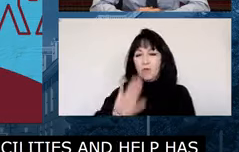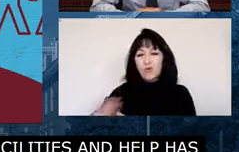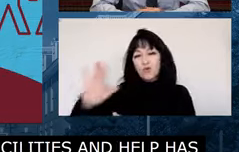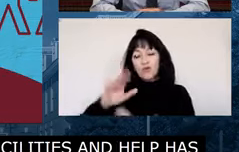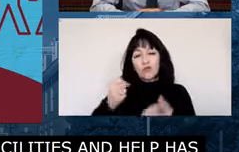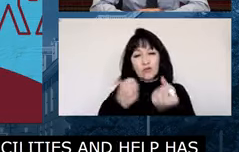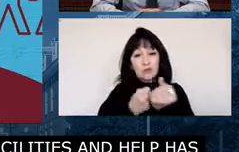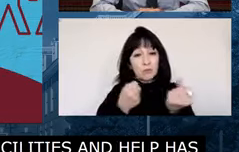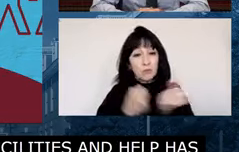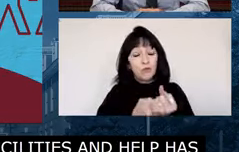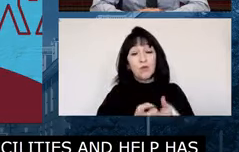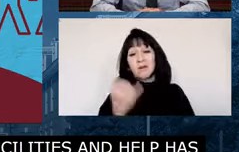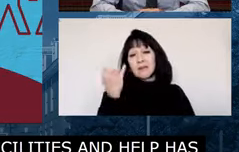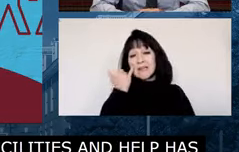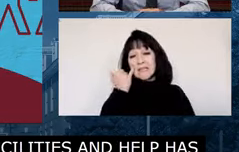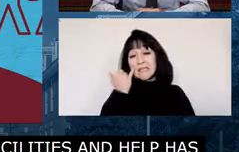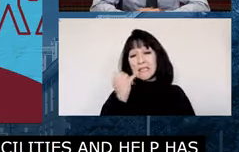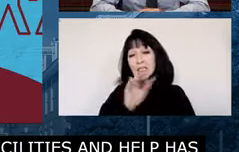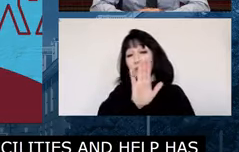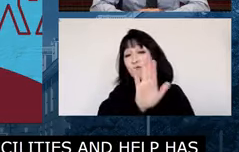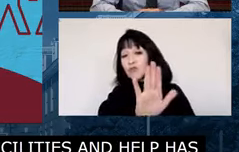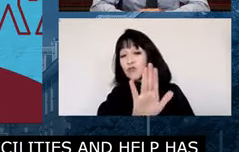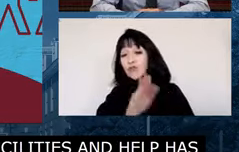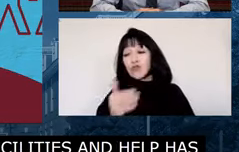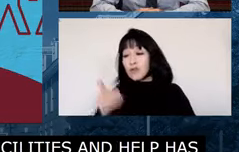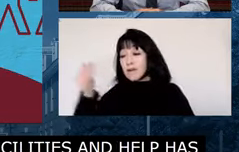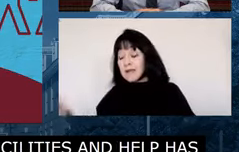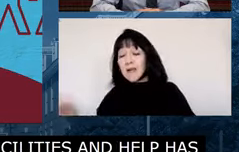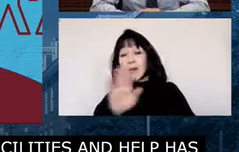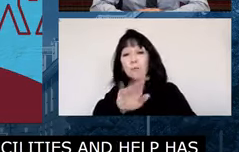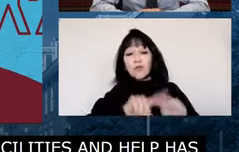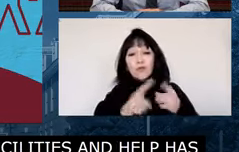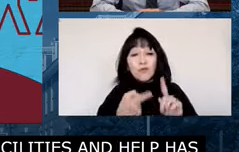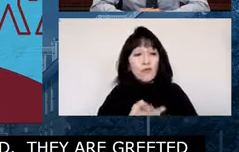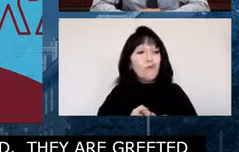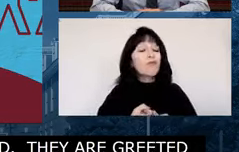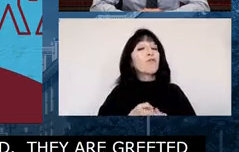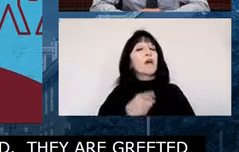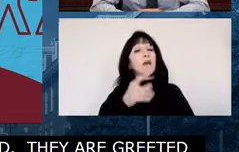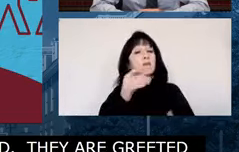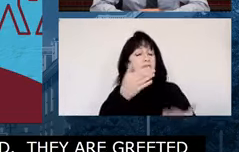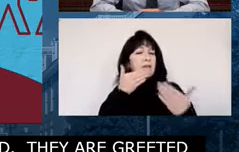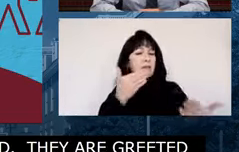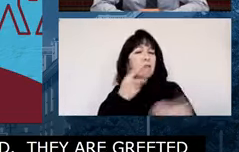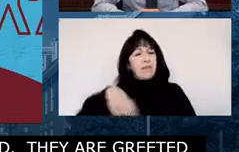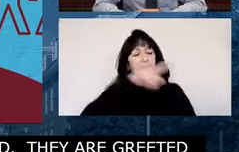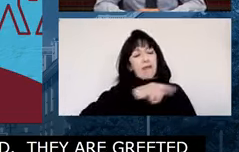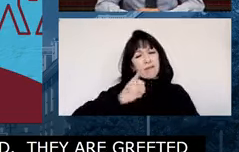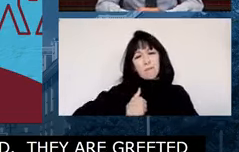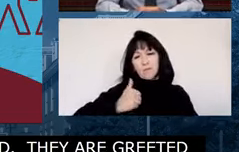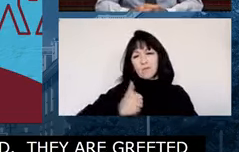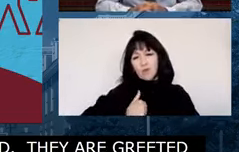neighbor or a friend who's in the Guard, please thank them for their great work. And we look forward to seeing you next time.